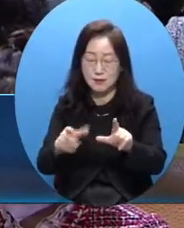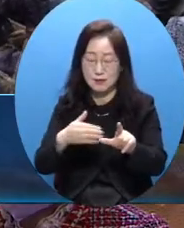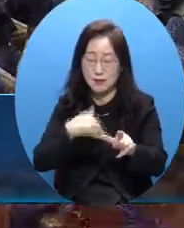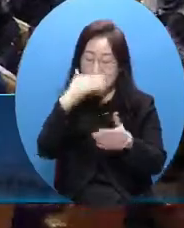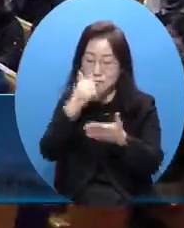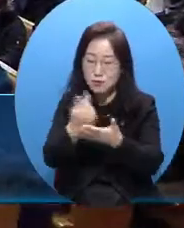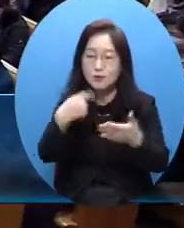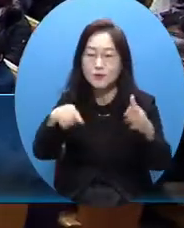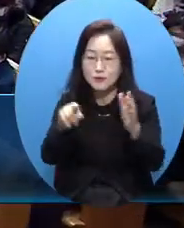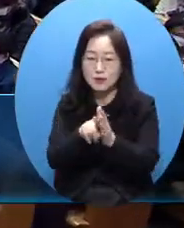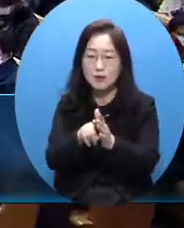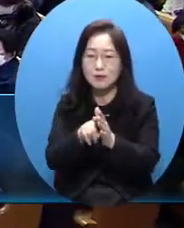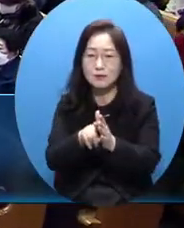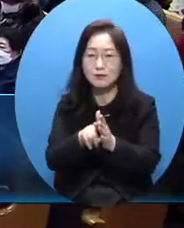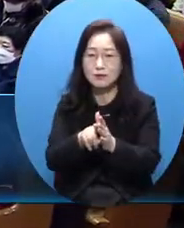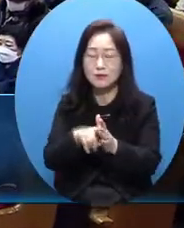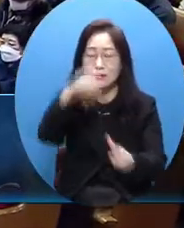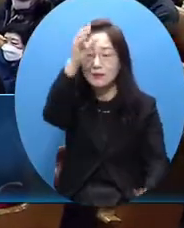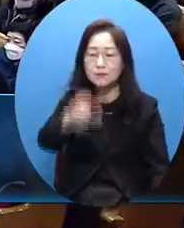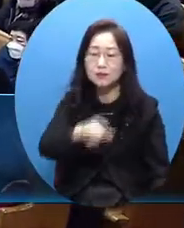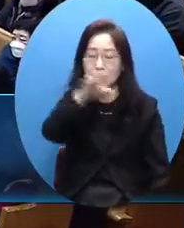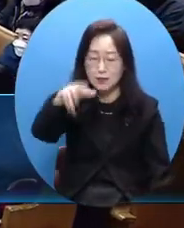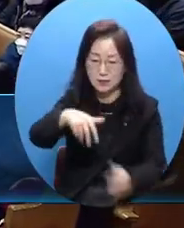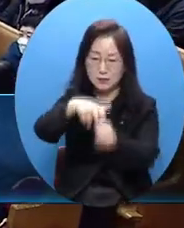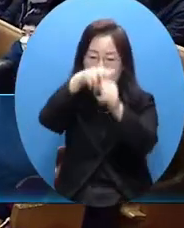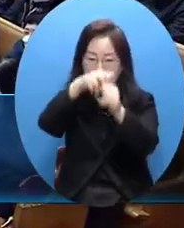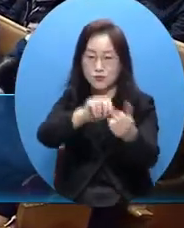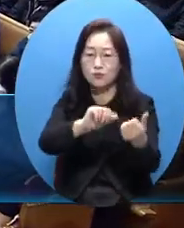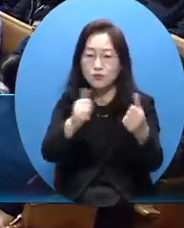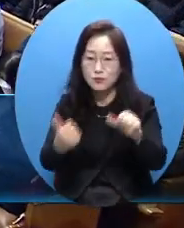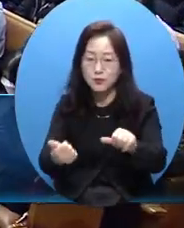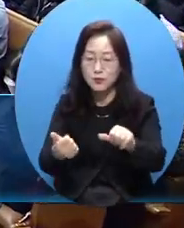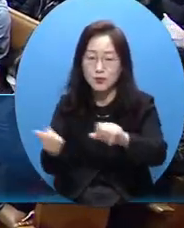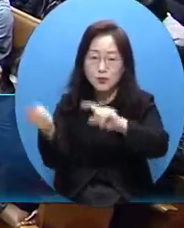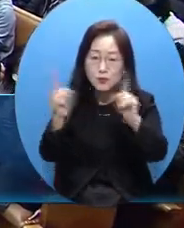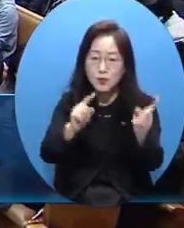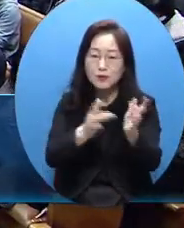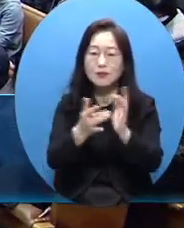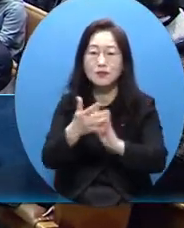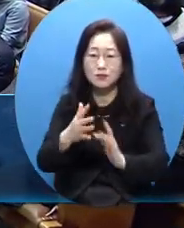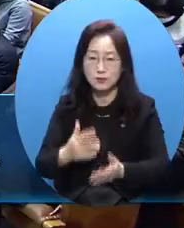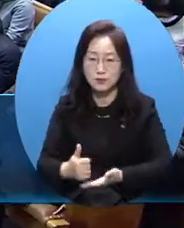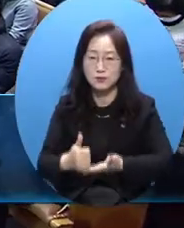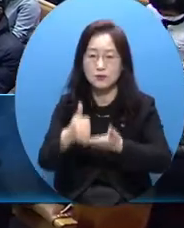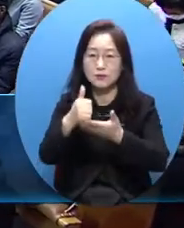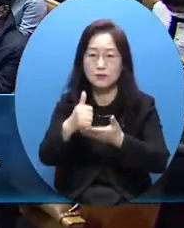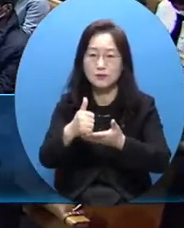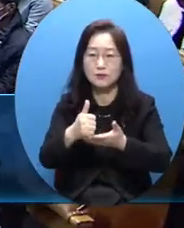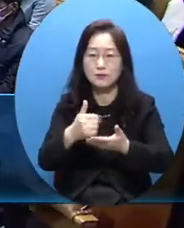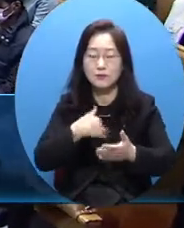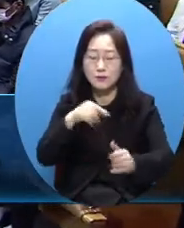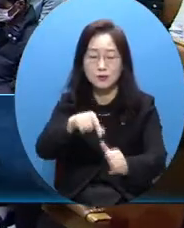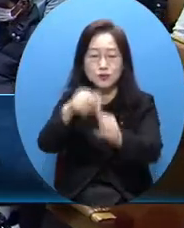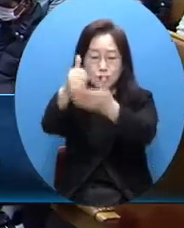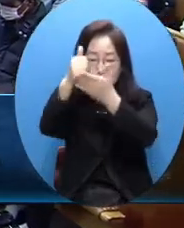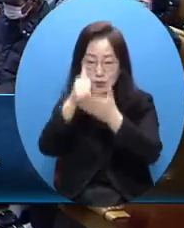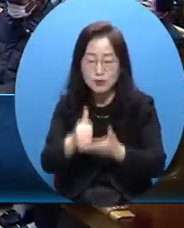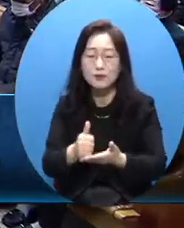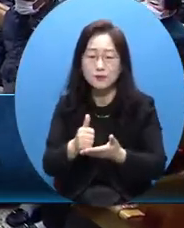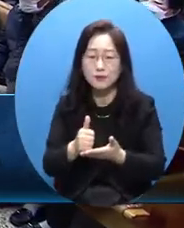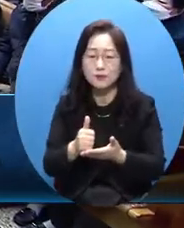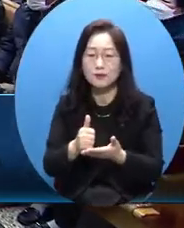to my sin you died on the cross for my sins I accepted Jesus who